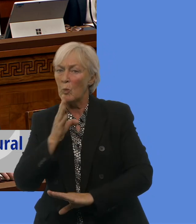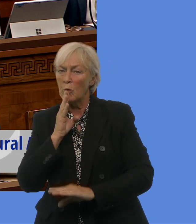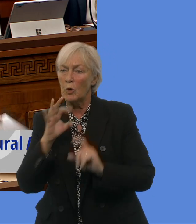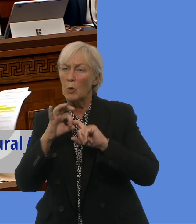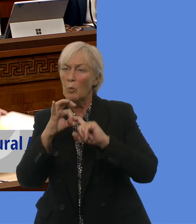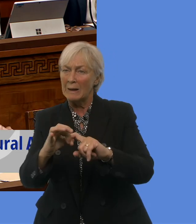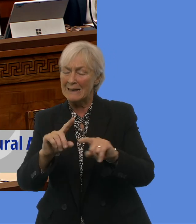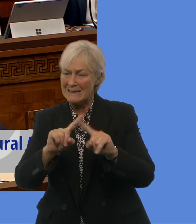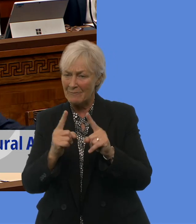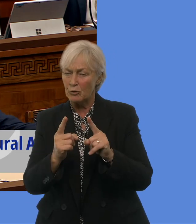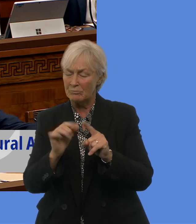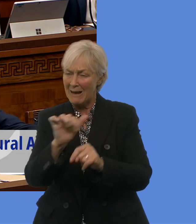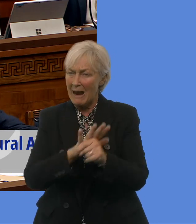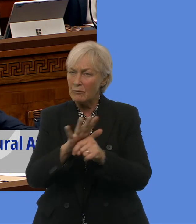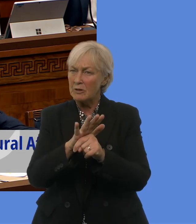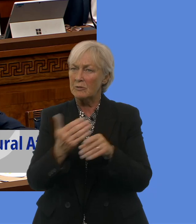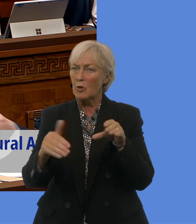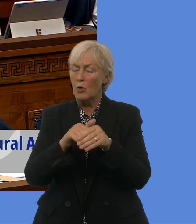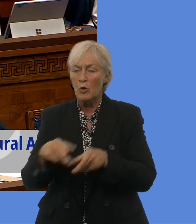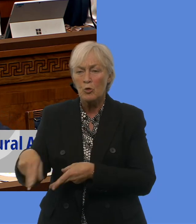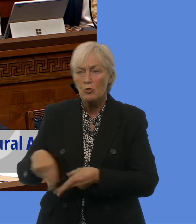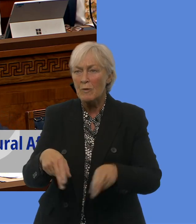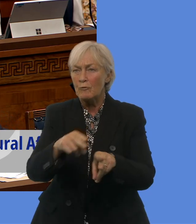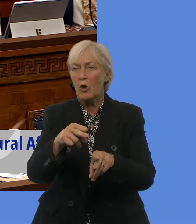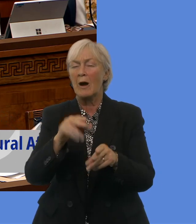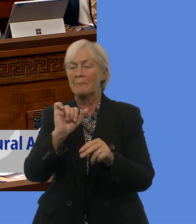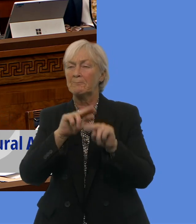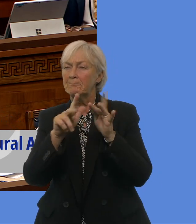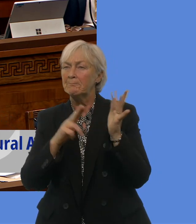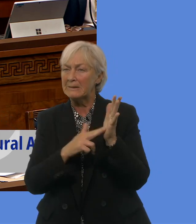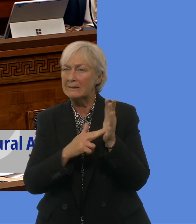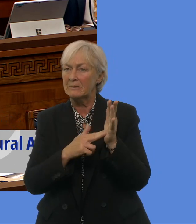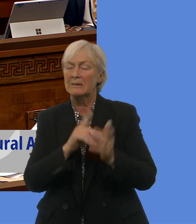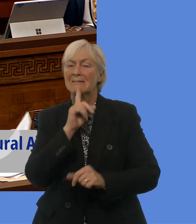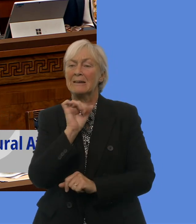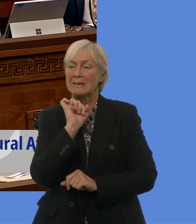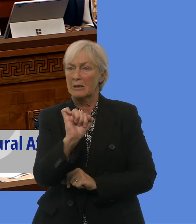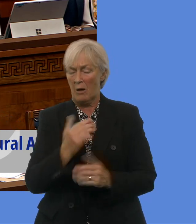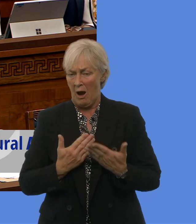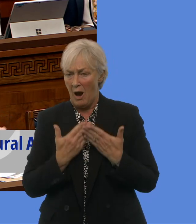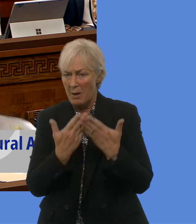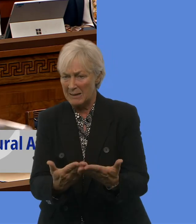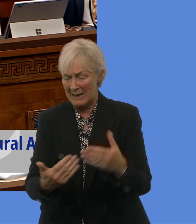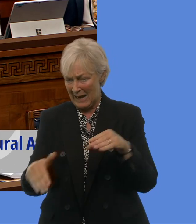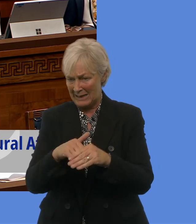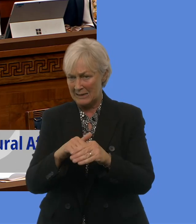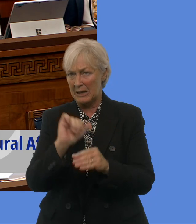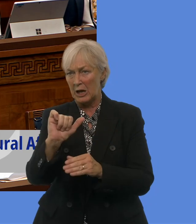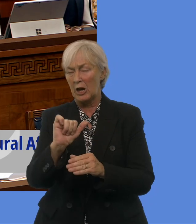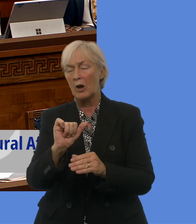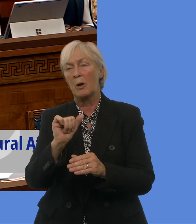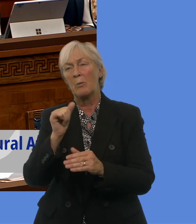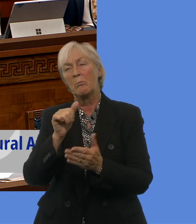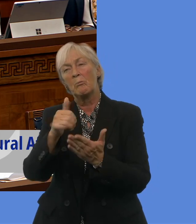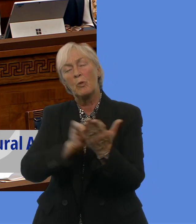several cross-border catchments, including the rivers Struil and Finn. I also note the recent commitment within the new Irish Government's Programme for Government in terms